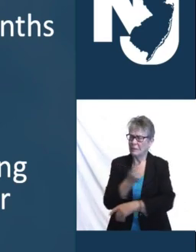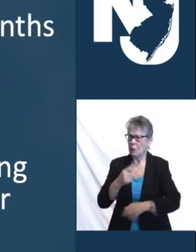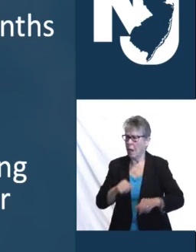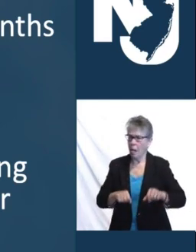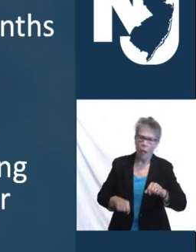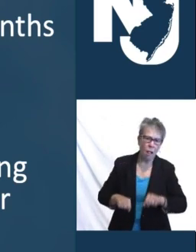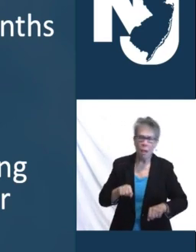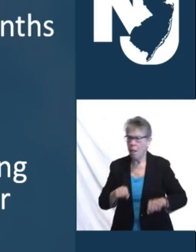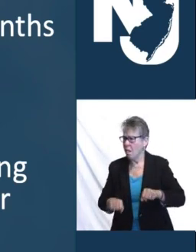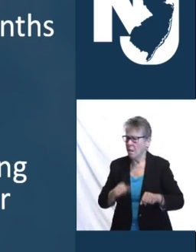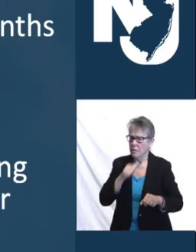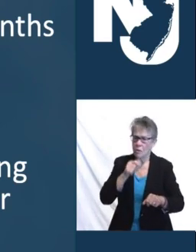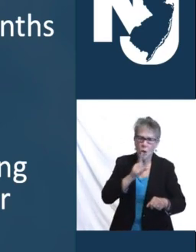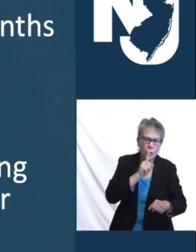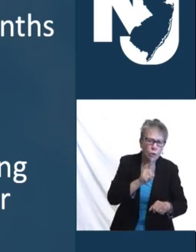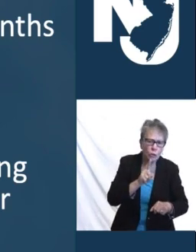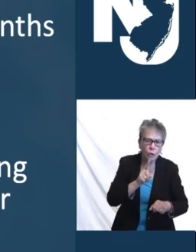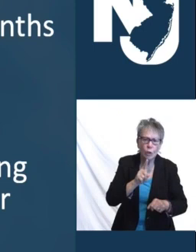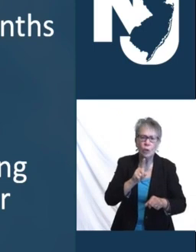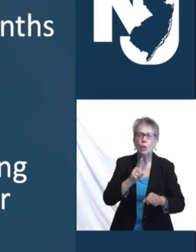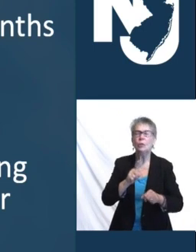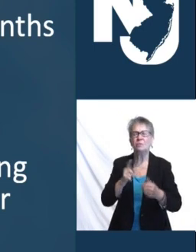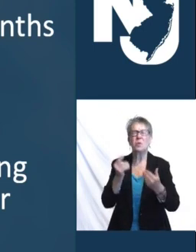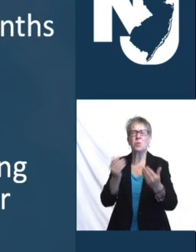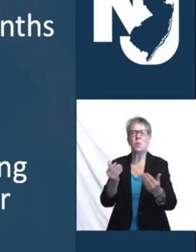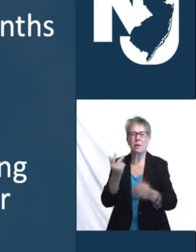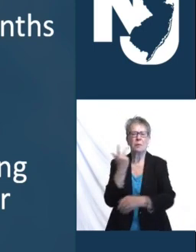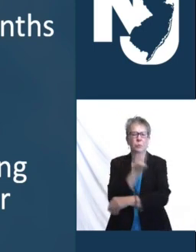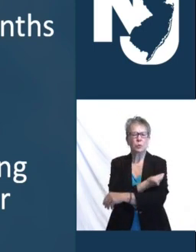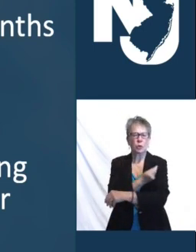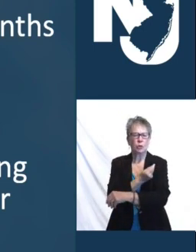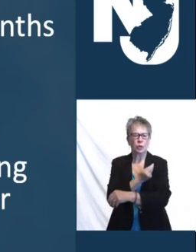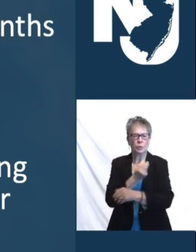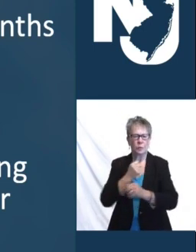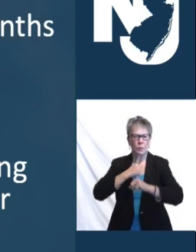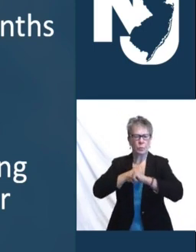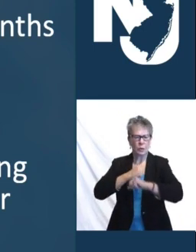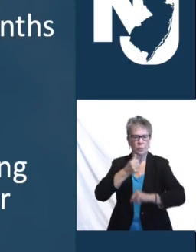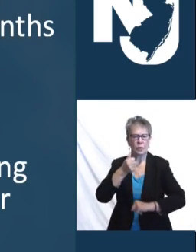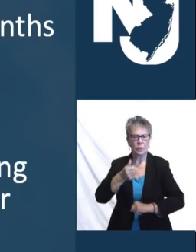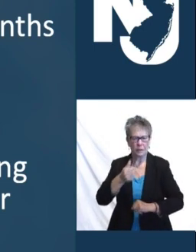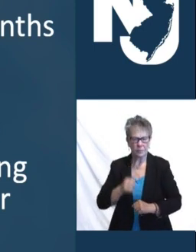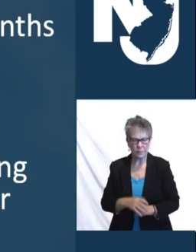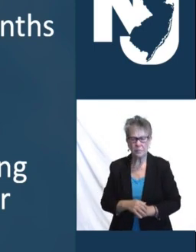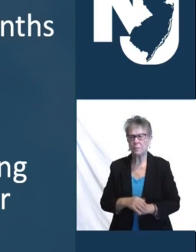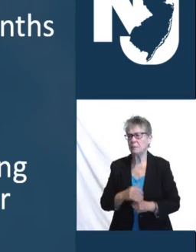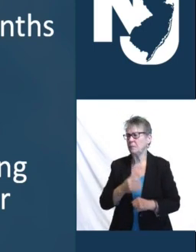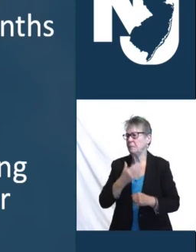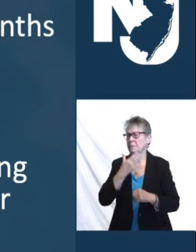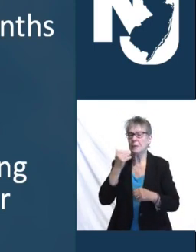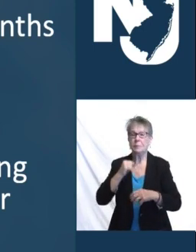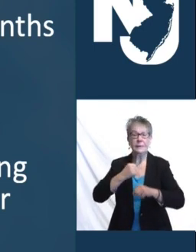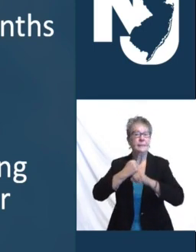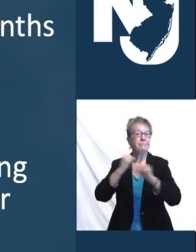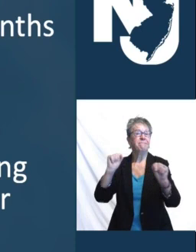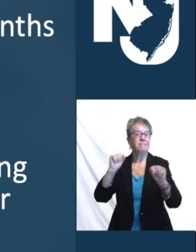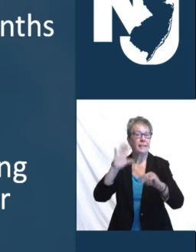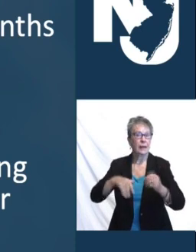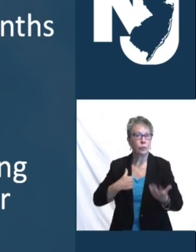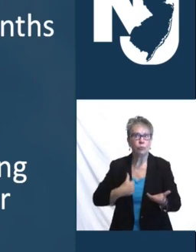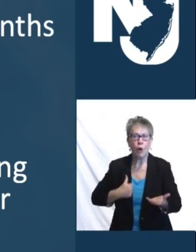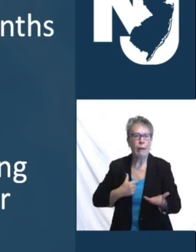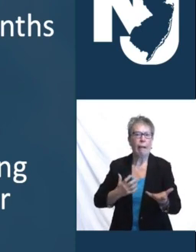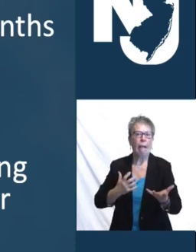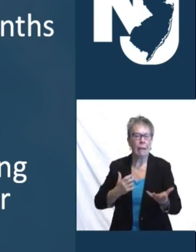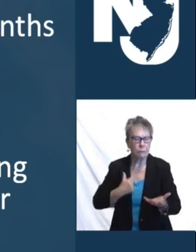booster. Choose the side of greater protection. I'm going to vote, and I hope that we'll get there sooner than later, that we make this